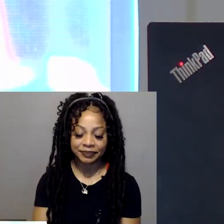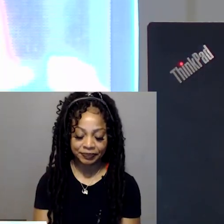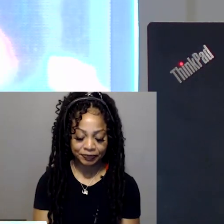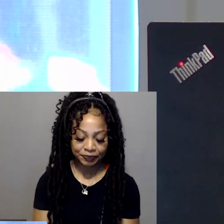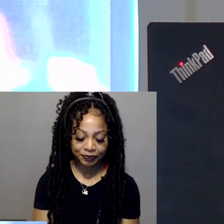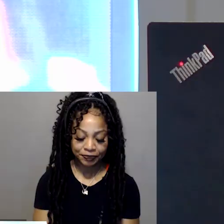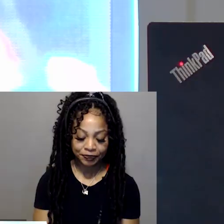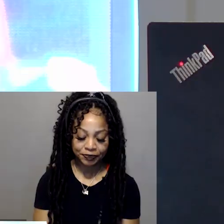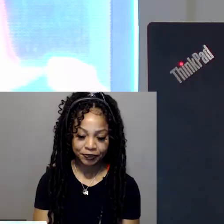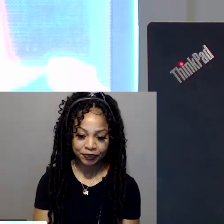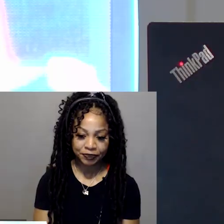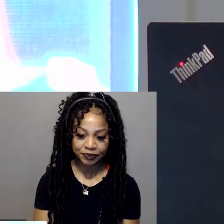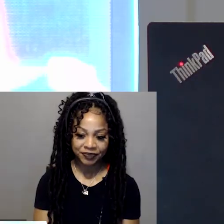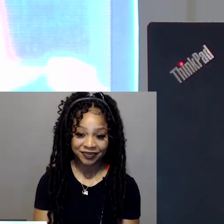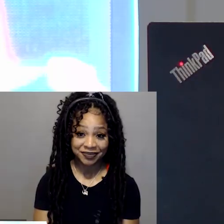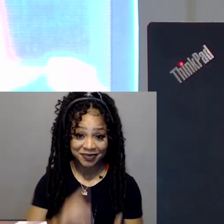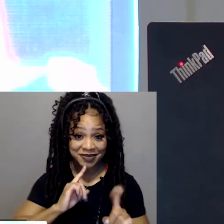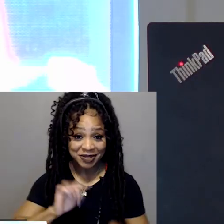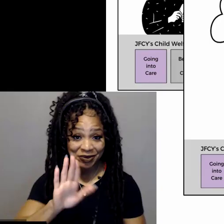Did that answer your question?